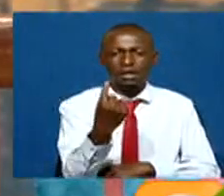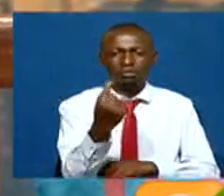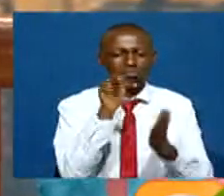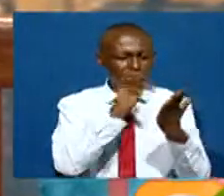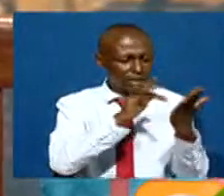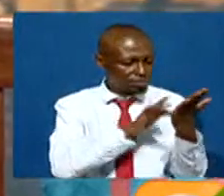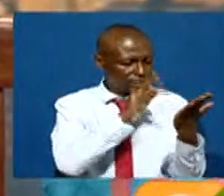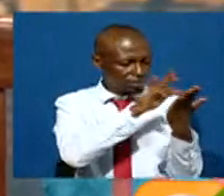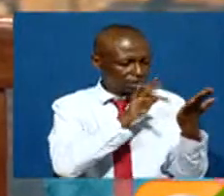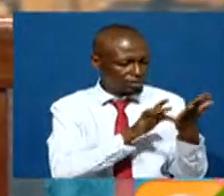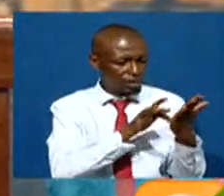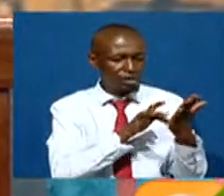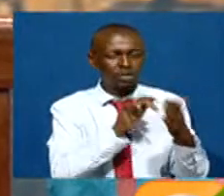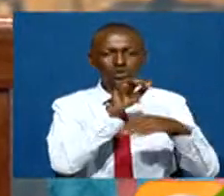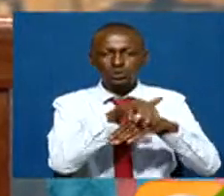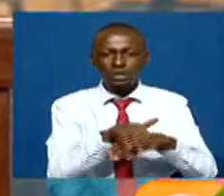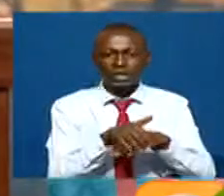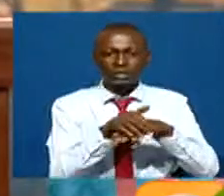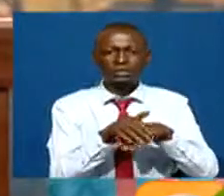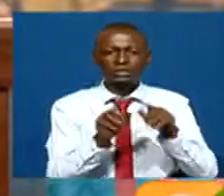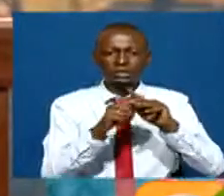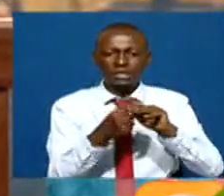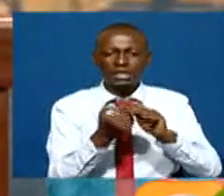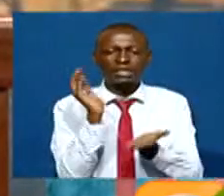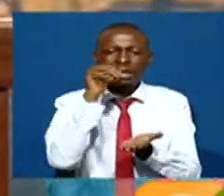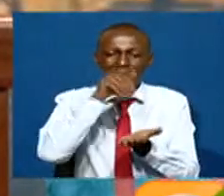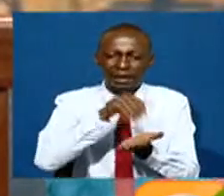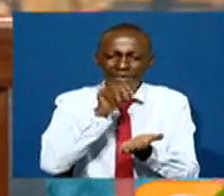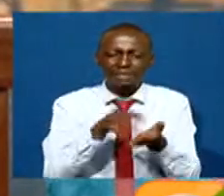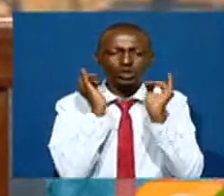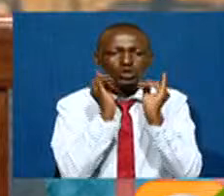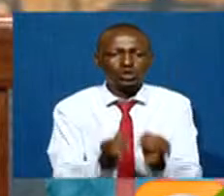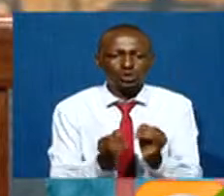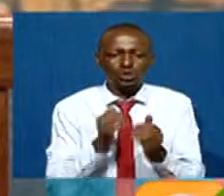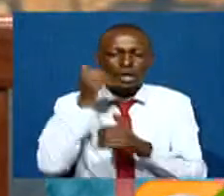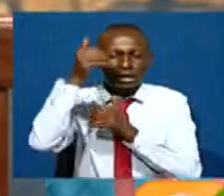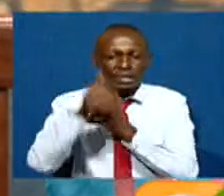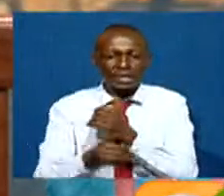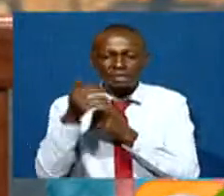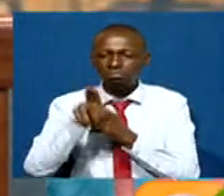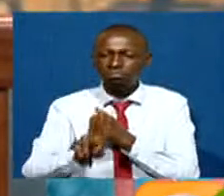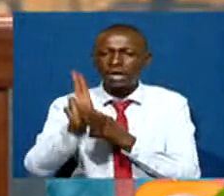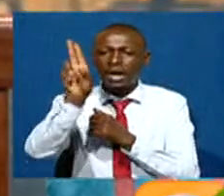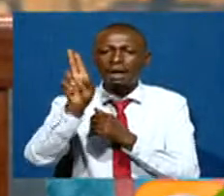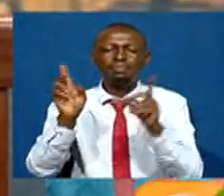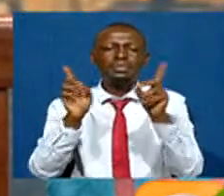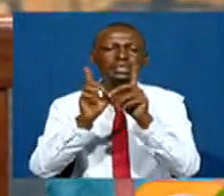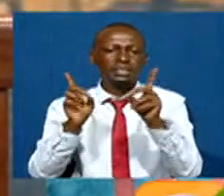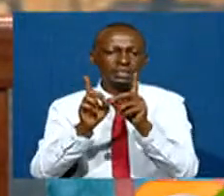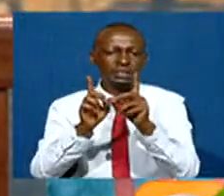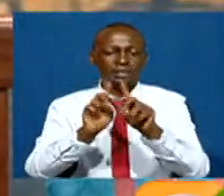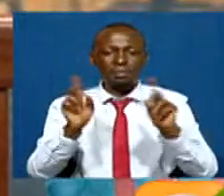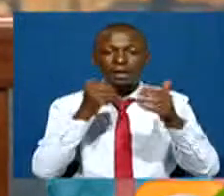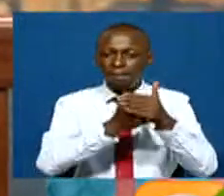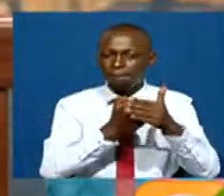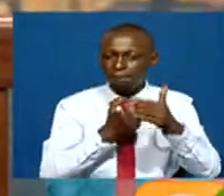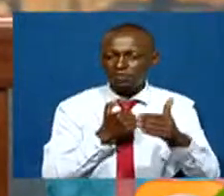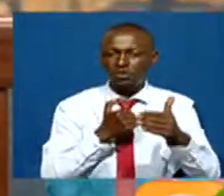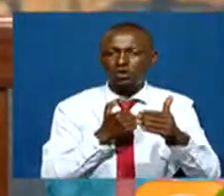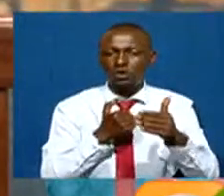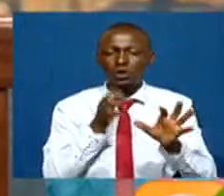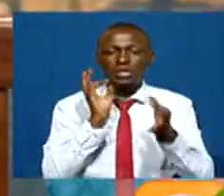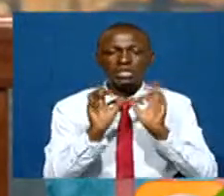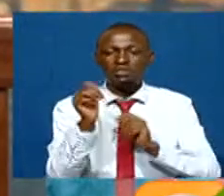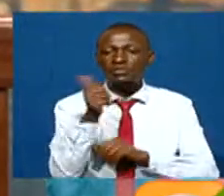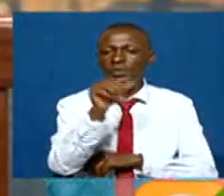in to reset their meters, and the next one is to update their meters. But first of all, even before you do that, if